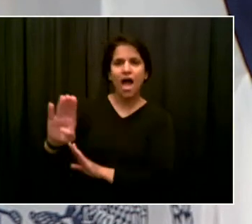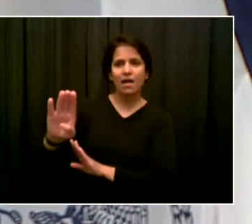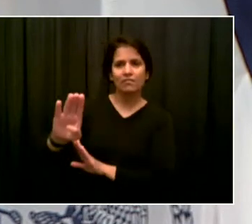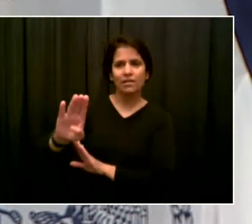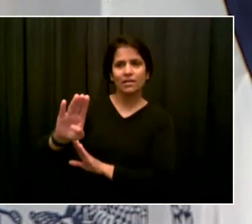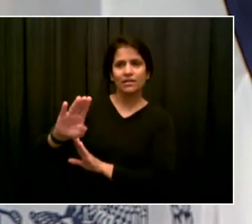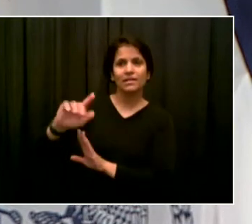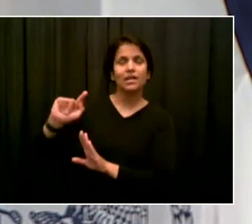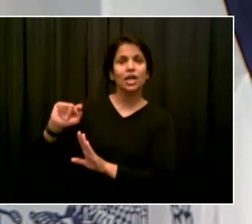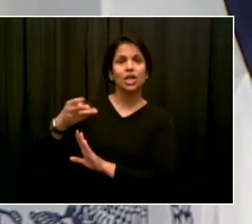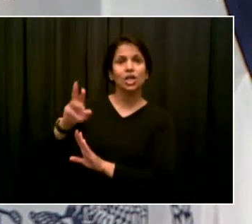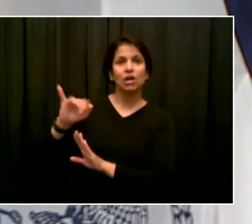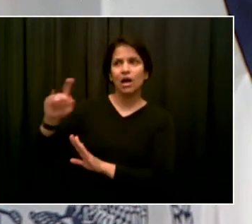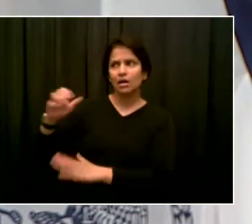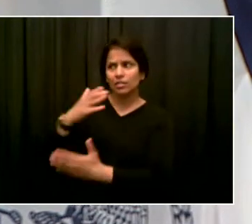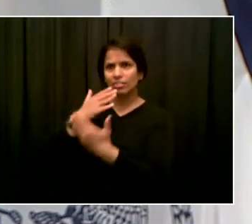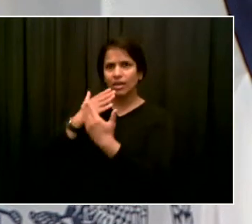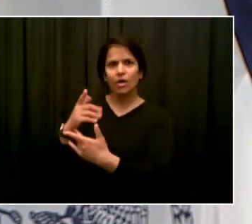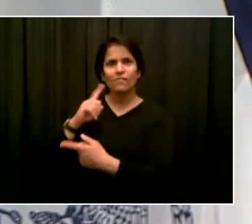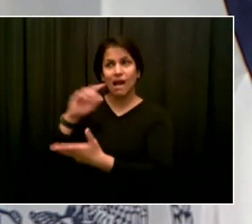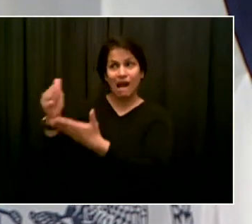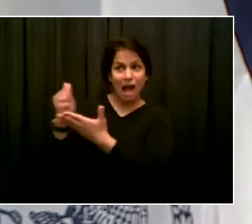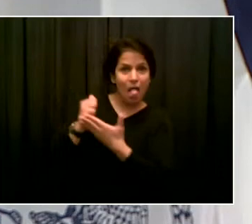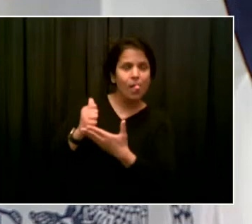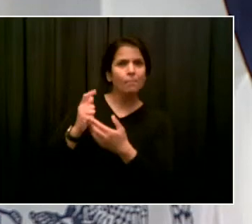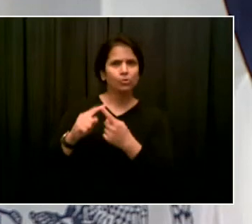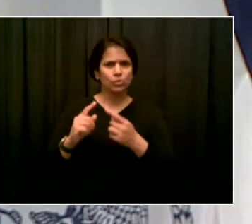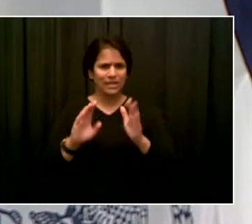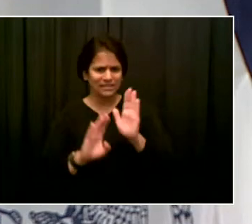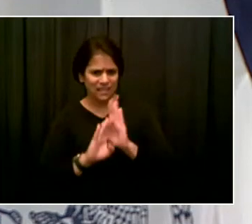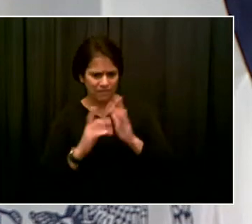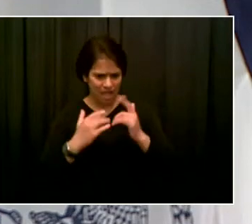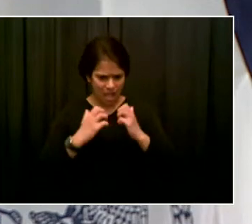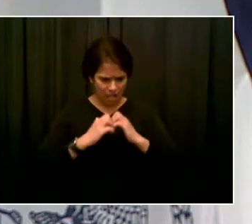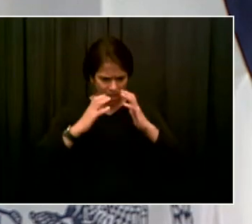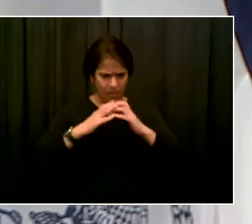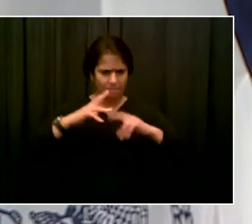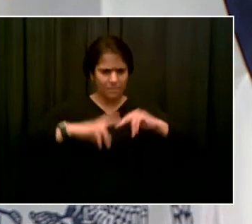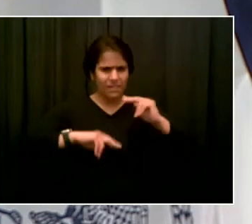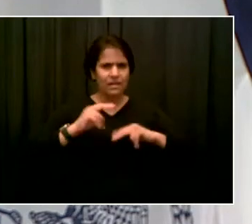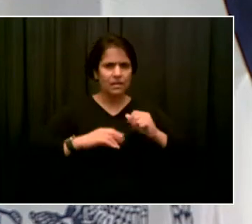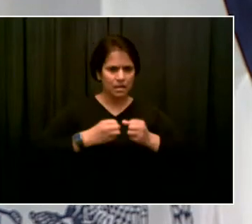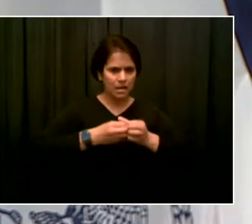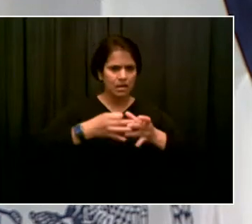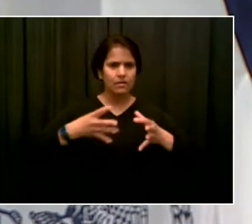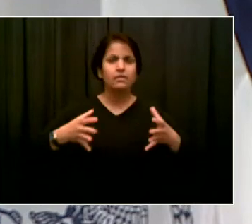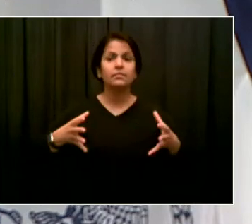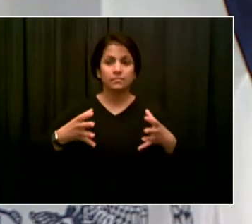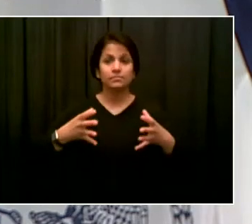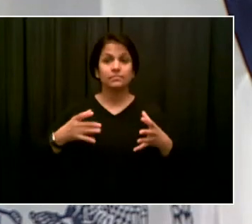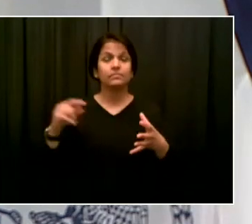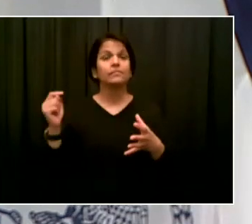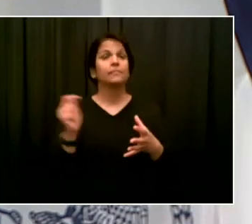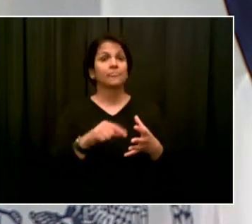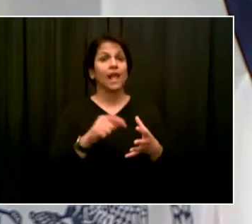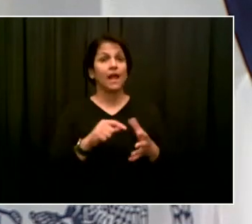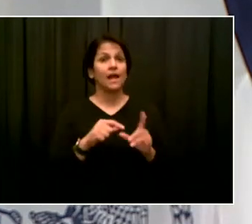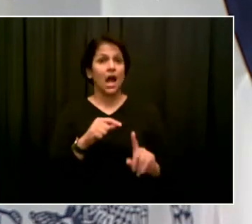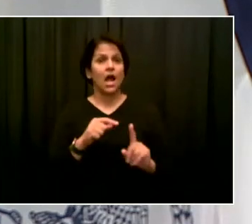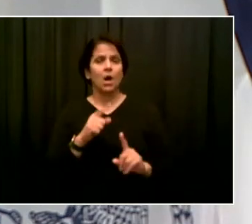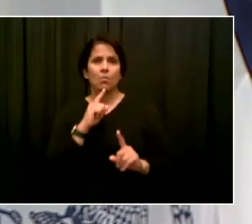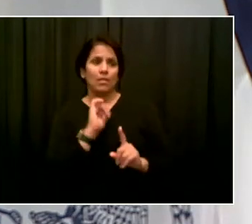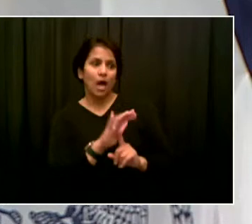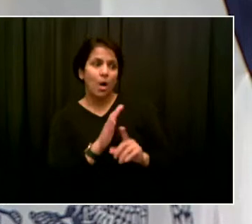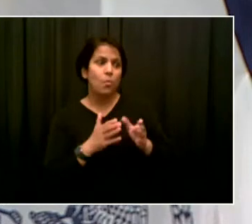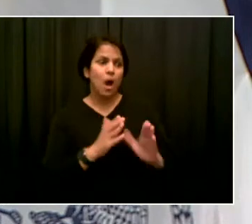talked about it, it's a model that is needed to reach people in a way that really fits everything we understand now